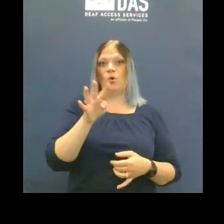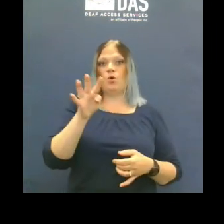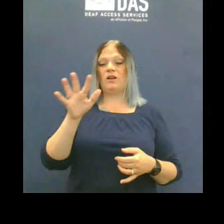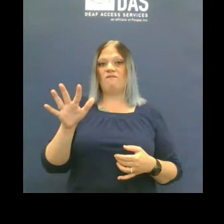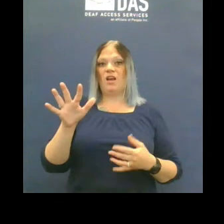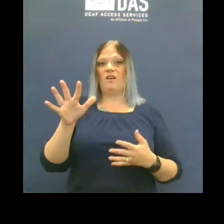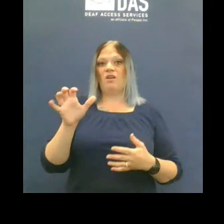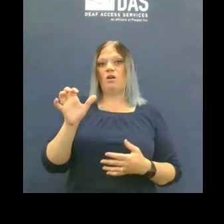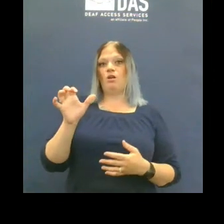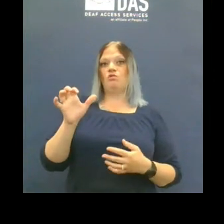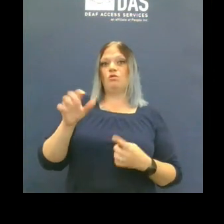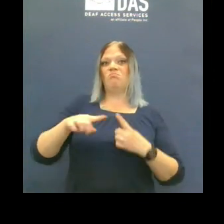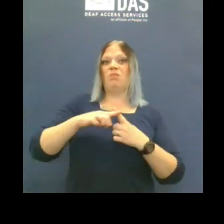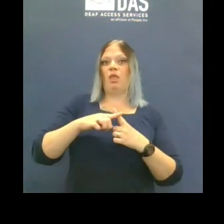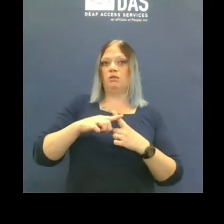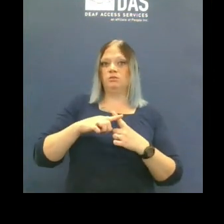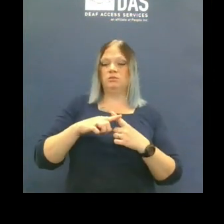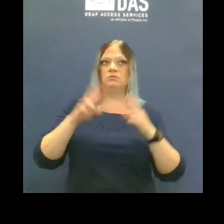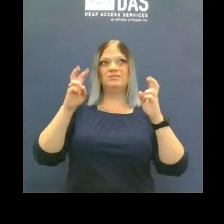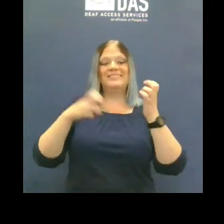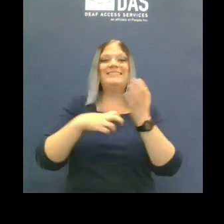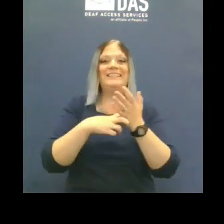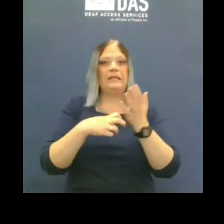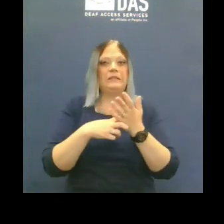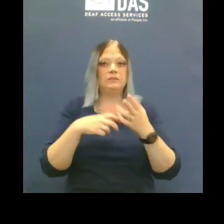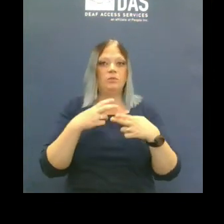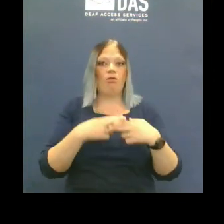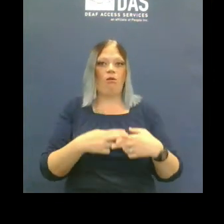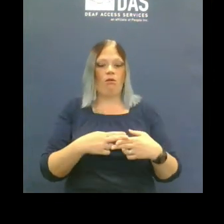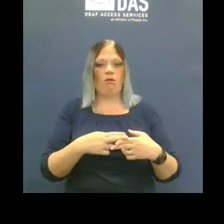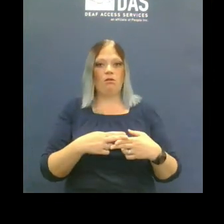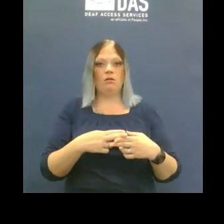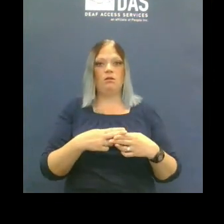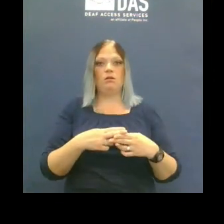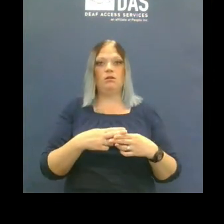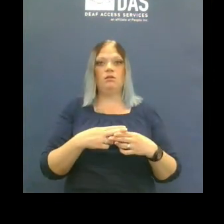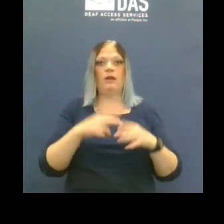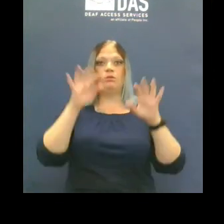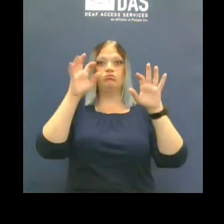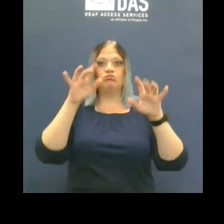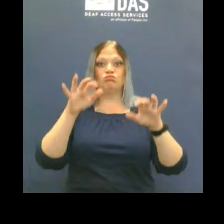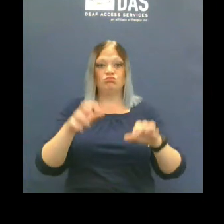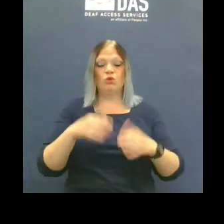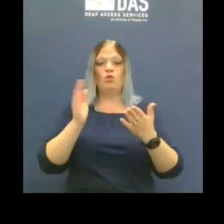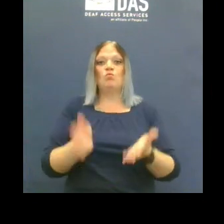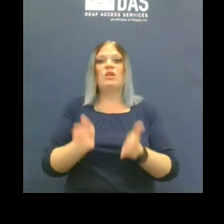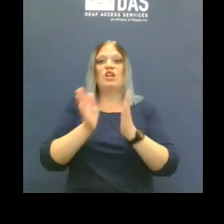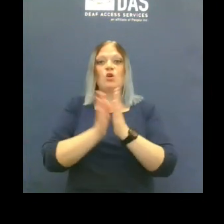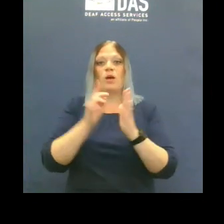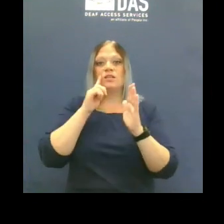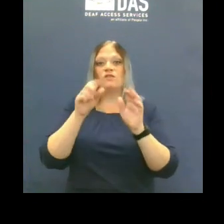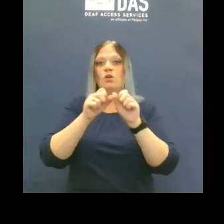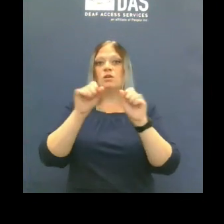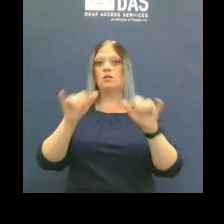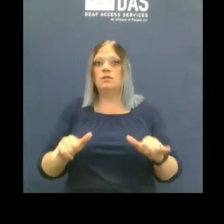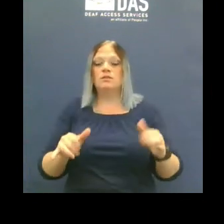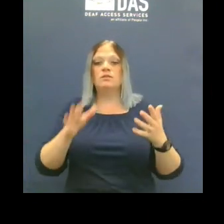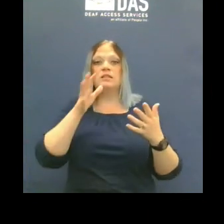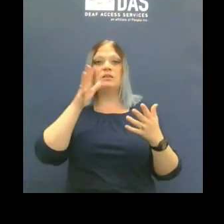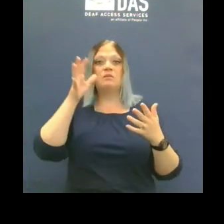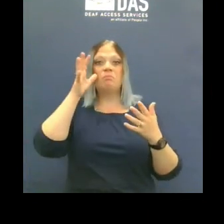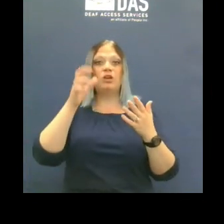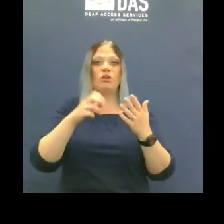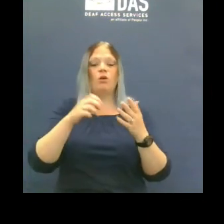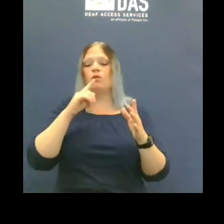4,500 plus tickets, as we would refer to them, that were actually put in, requests for resources, parent tickets, which then